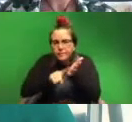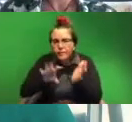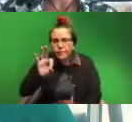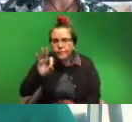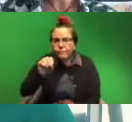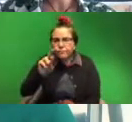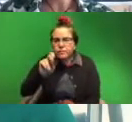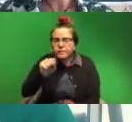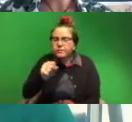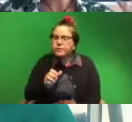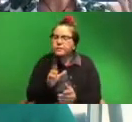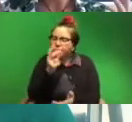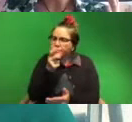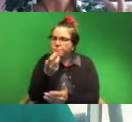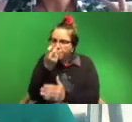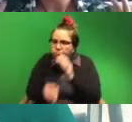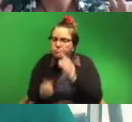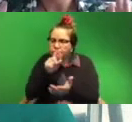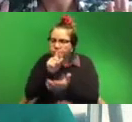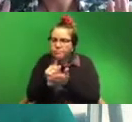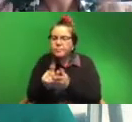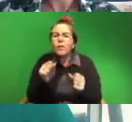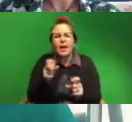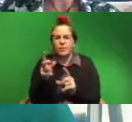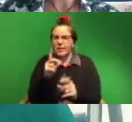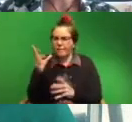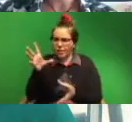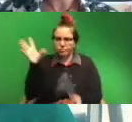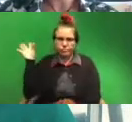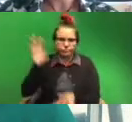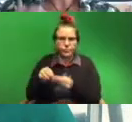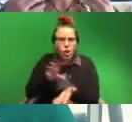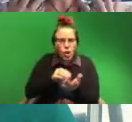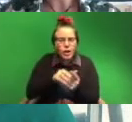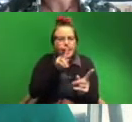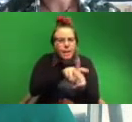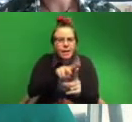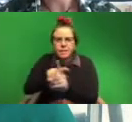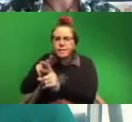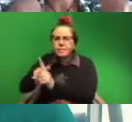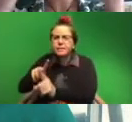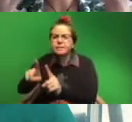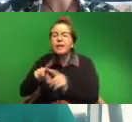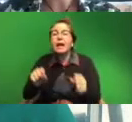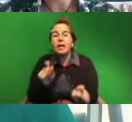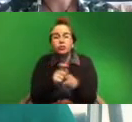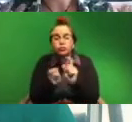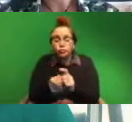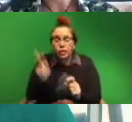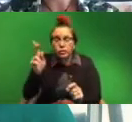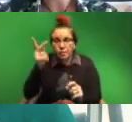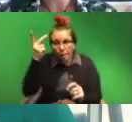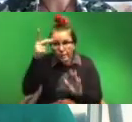love. I'm actually able to apply everything that I've learned, and I can use it to change policy, to make a difference